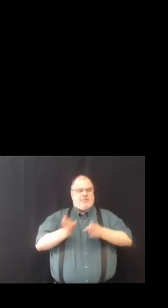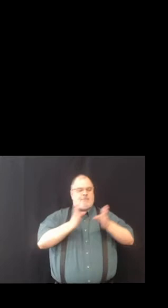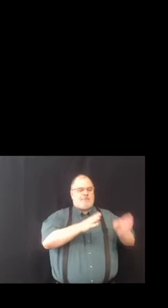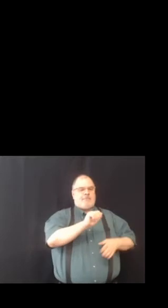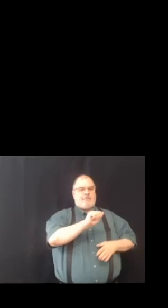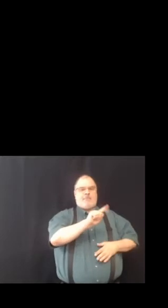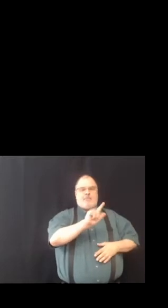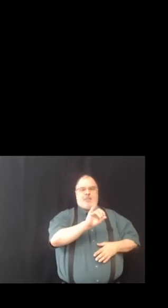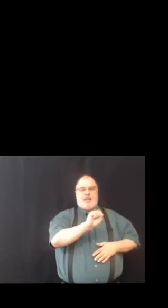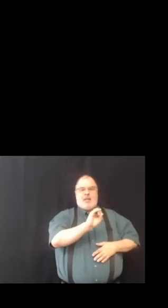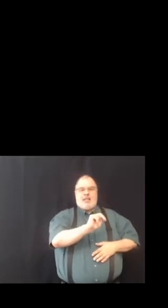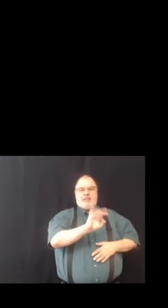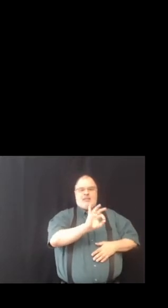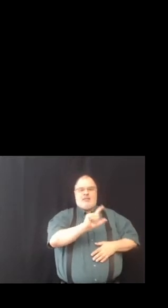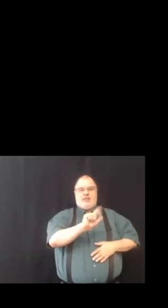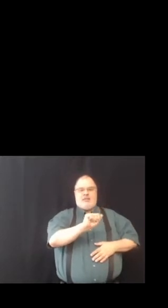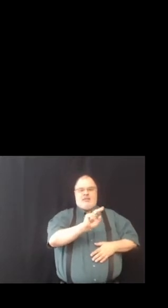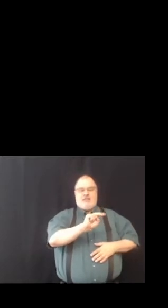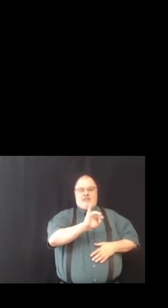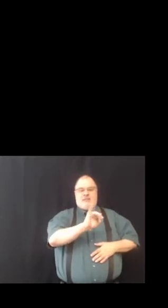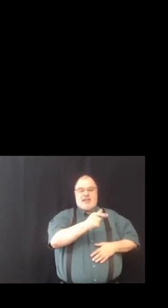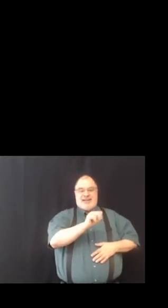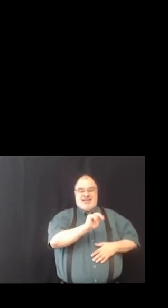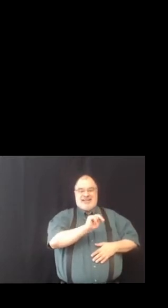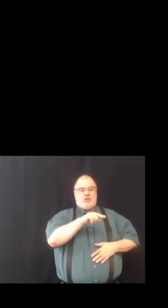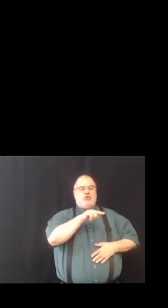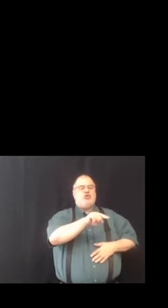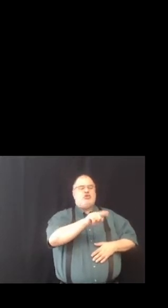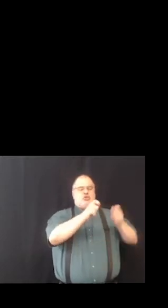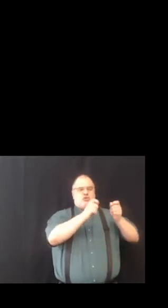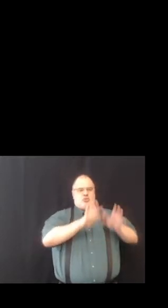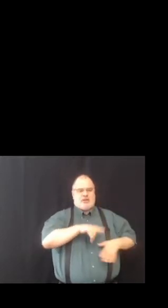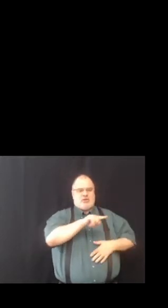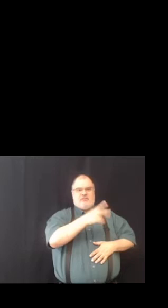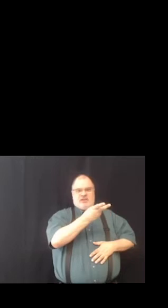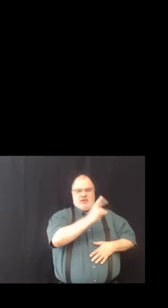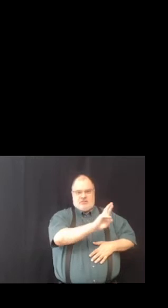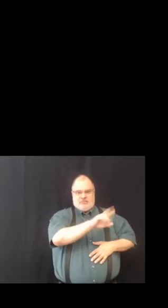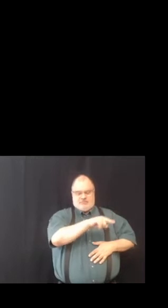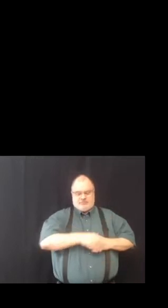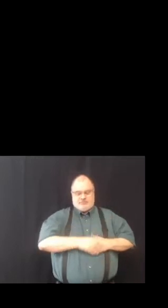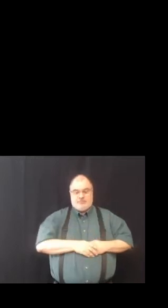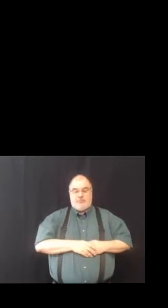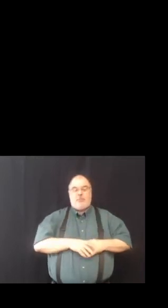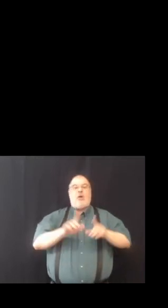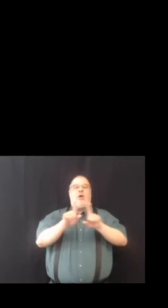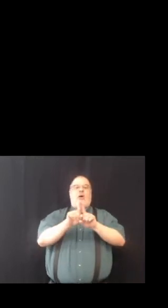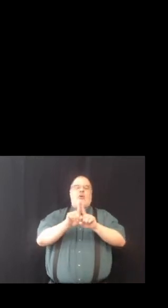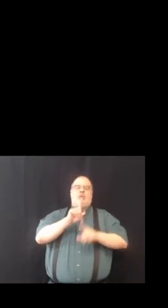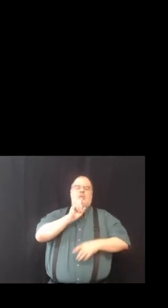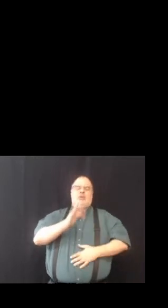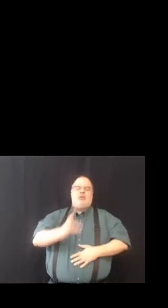with the Vocational Rehabilitation. She's the director of that organization. We also appreciate so much